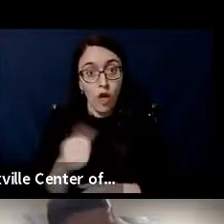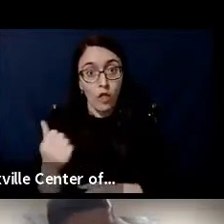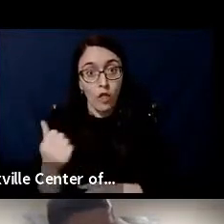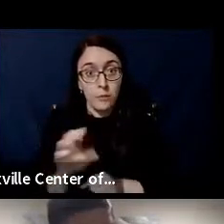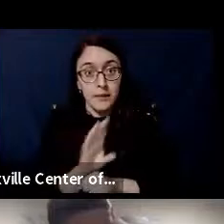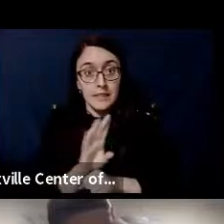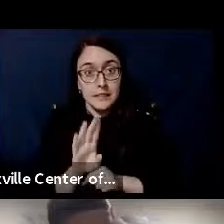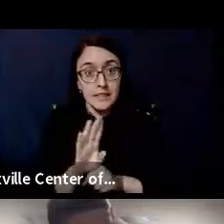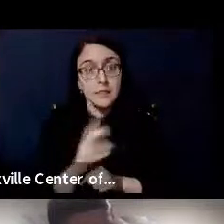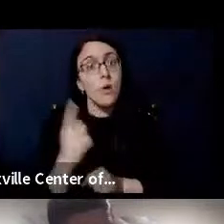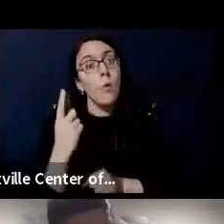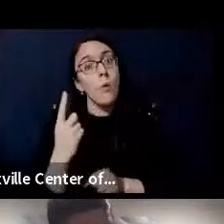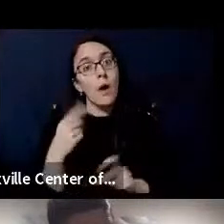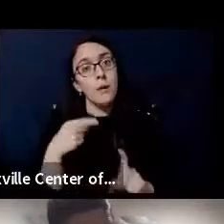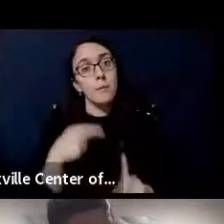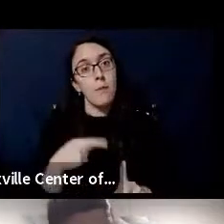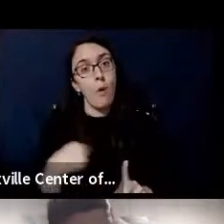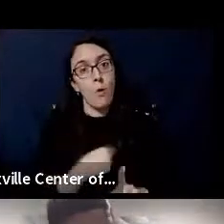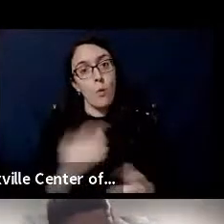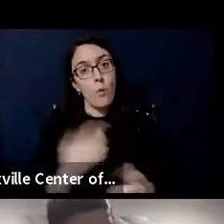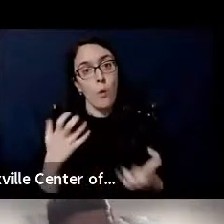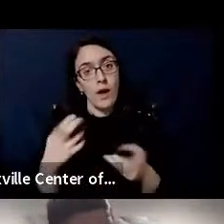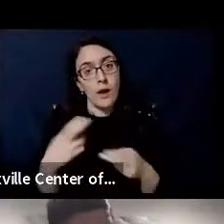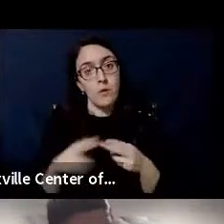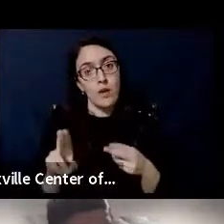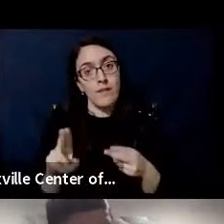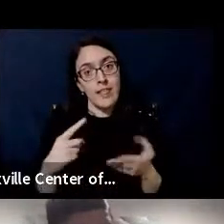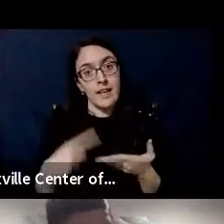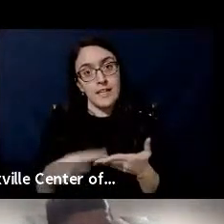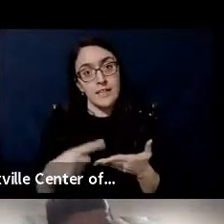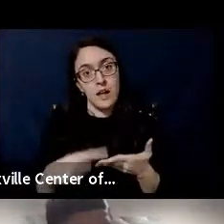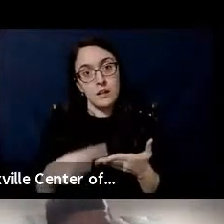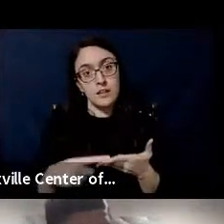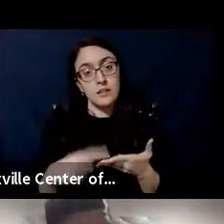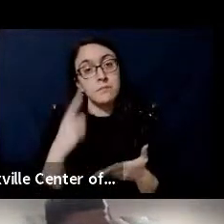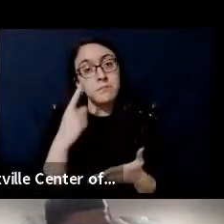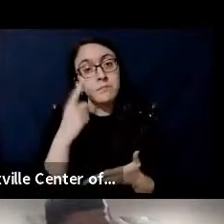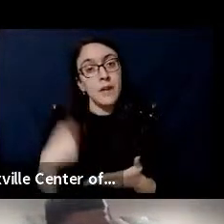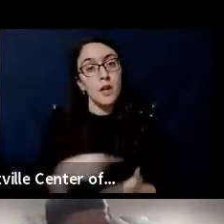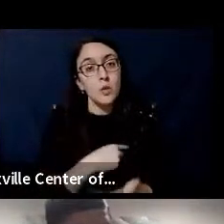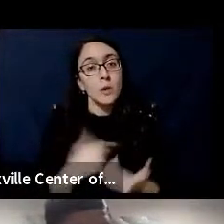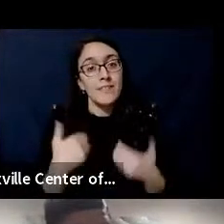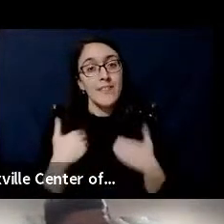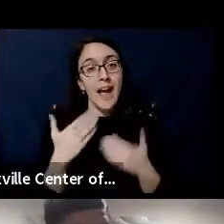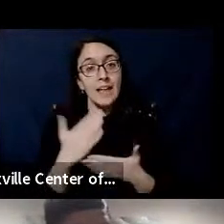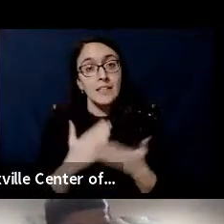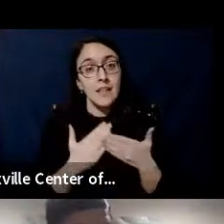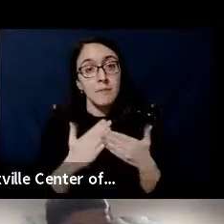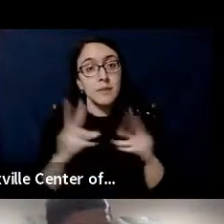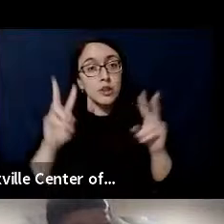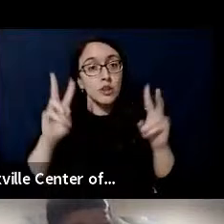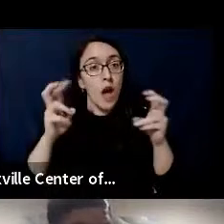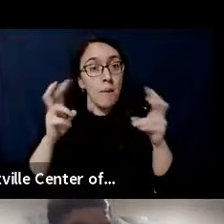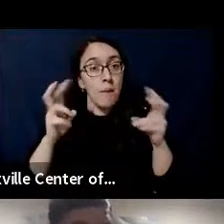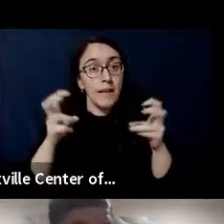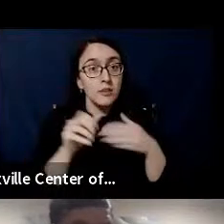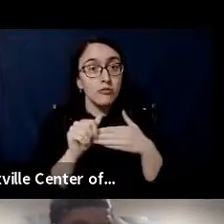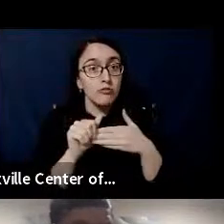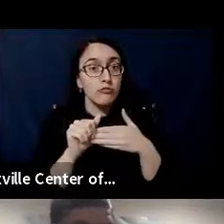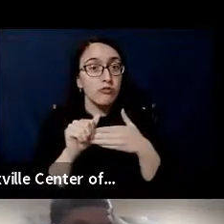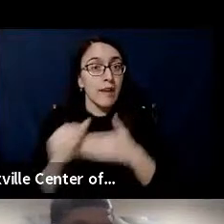One point that we might want to briefly discuss, because we've had some topic-driven discussion in the